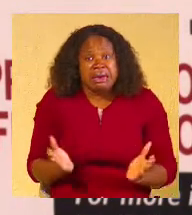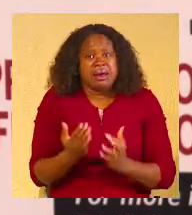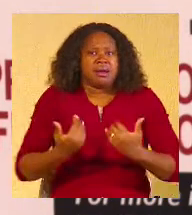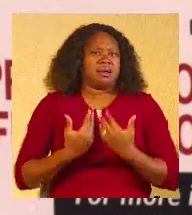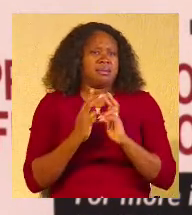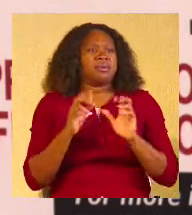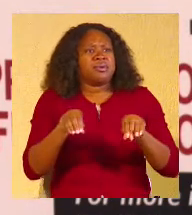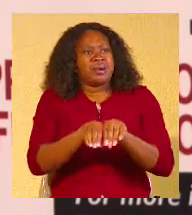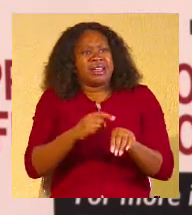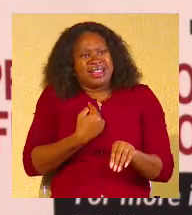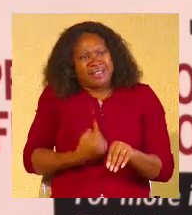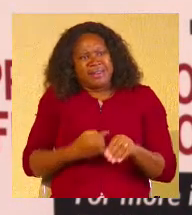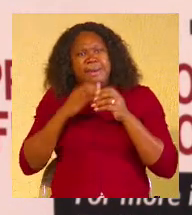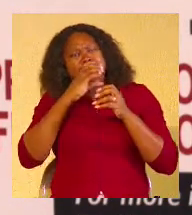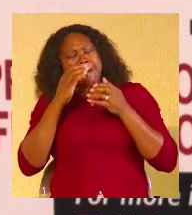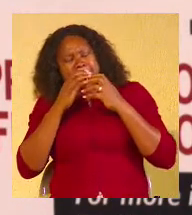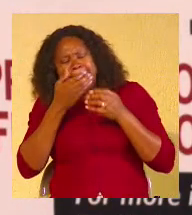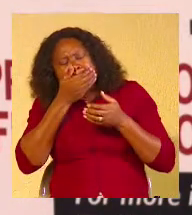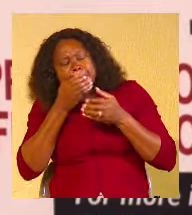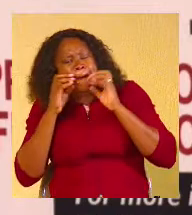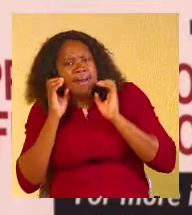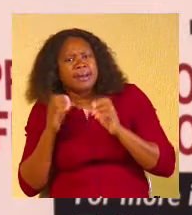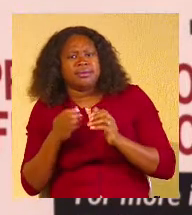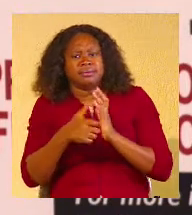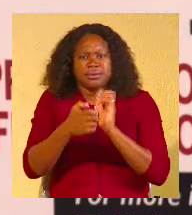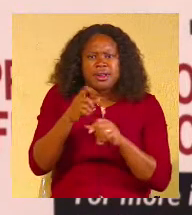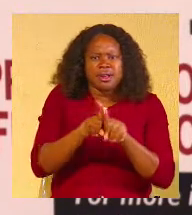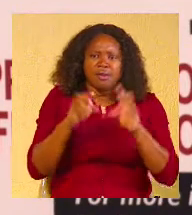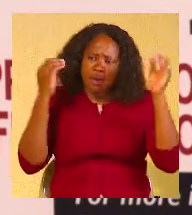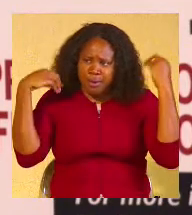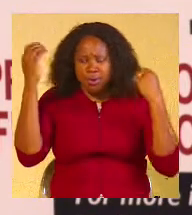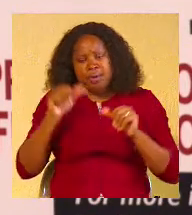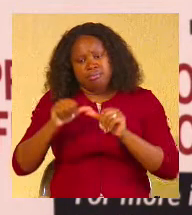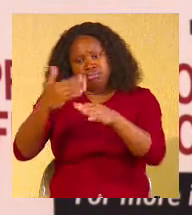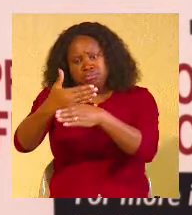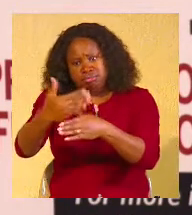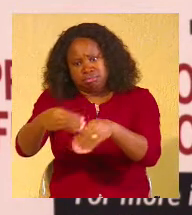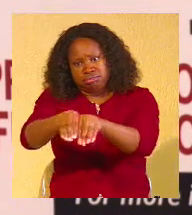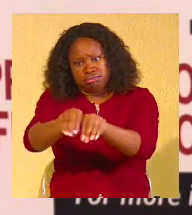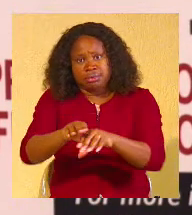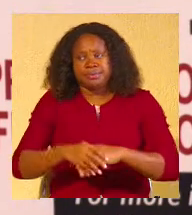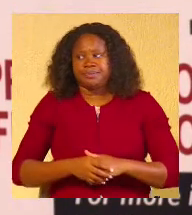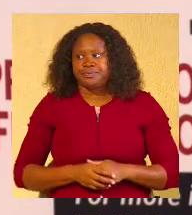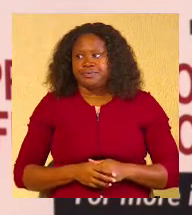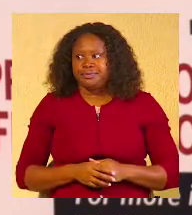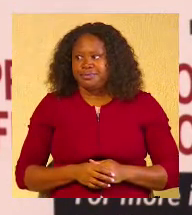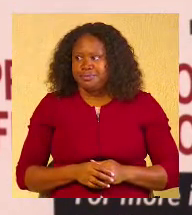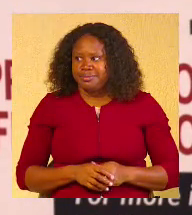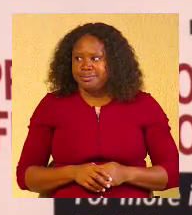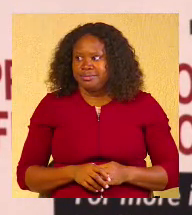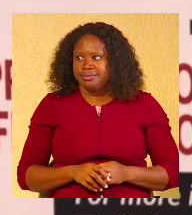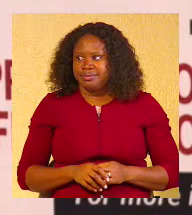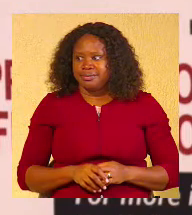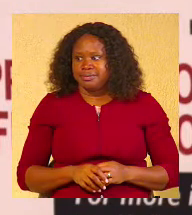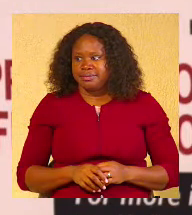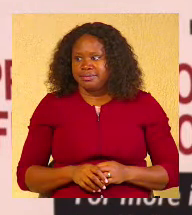our own masks, to make our own hand sanitizers like UNAM has been doing. I think, Elserine, my next question is to